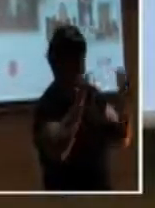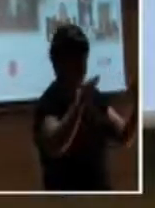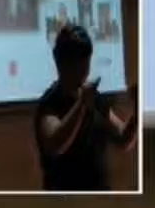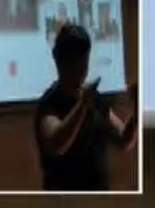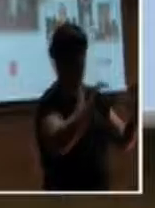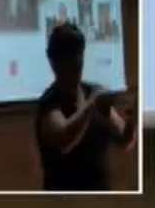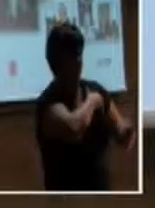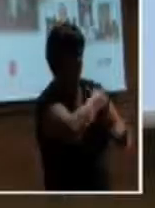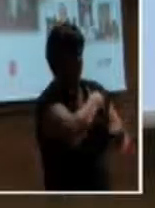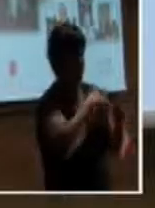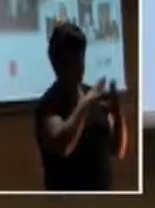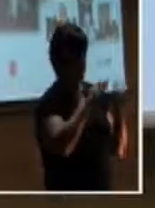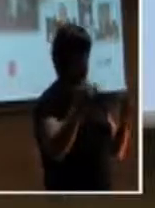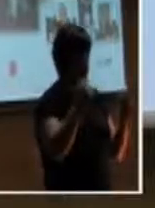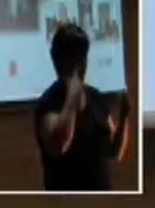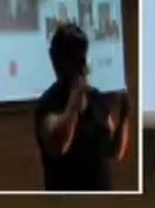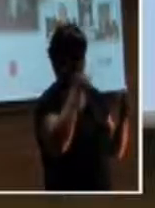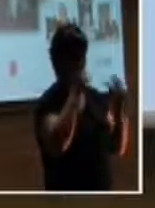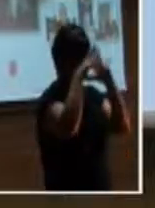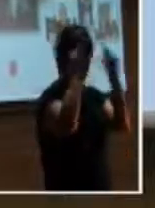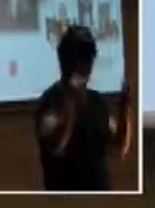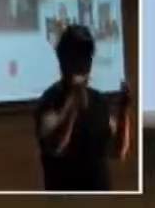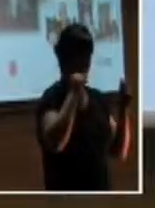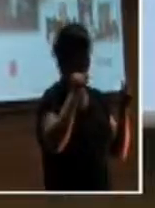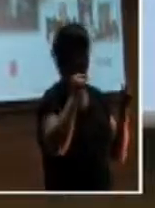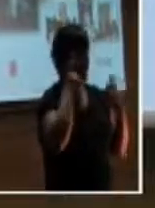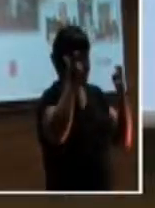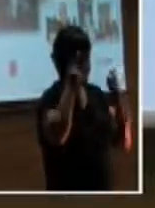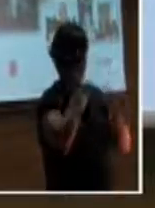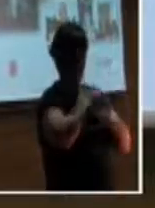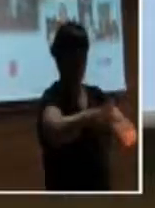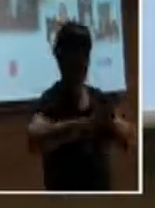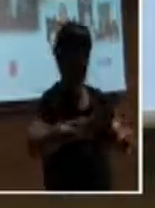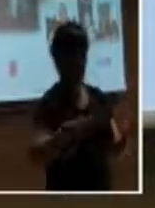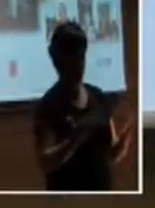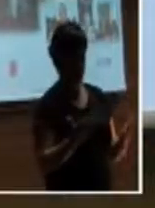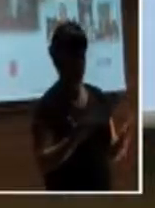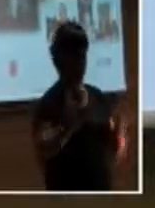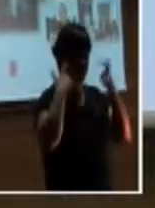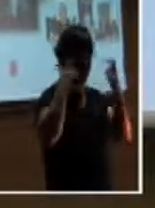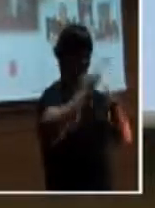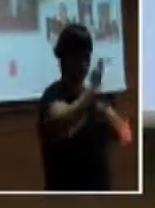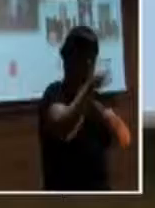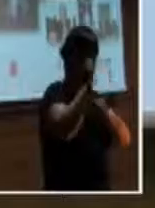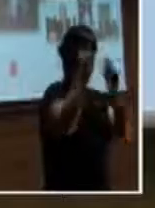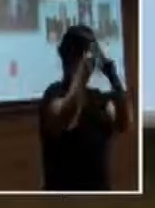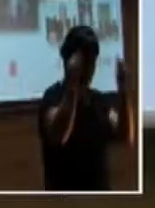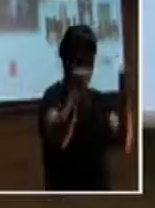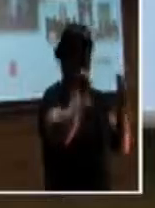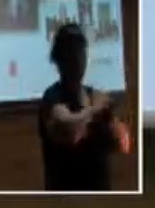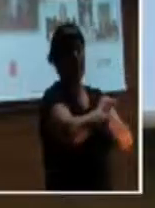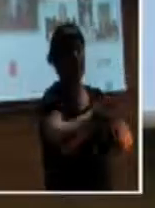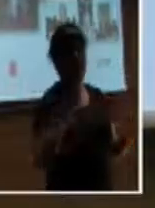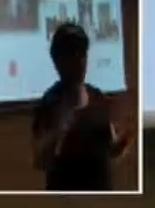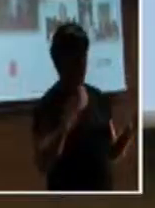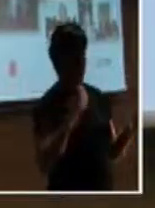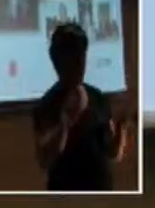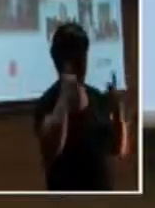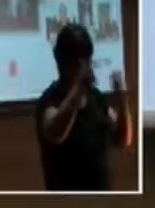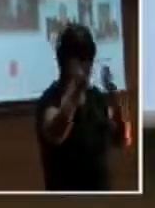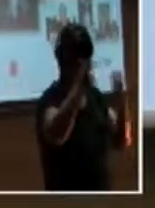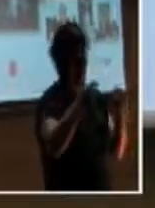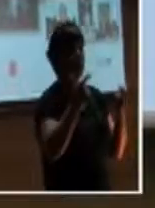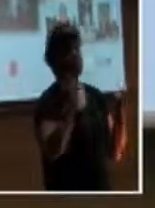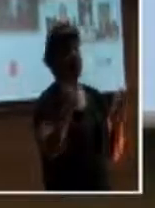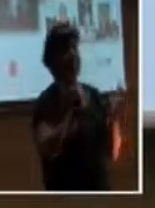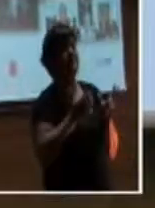have had trainings for nursing assistants, nurses, doctors. These are academic programs